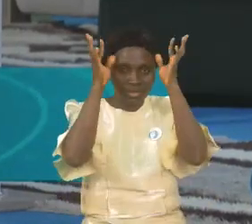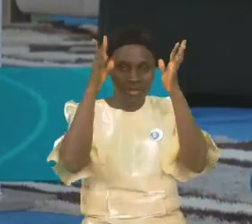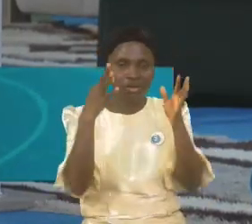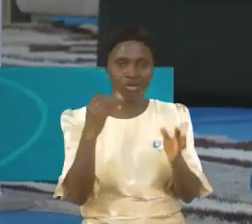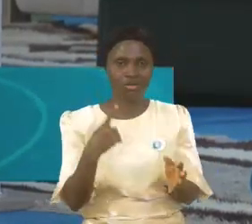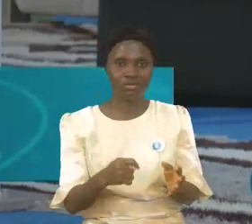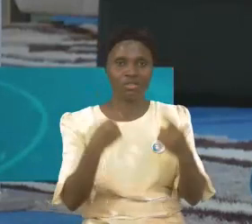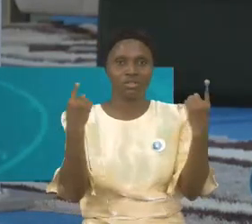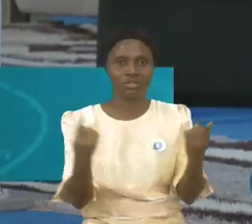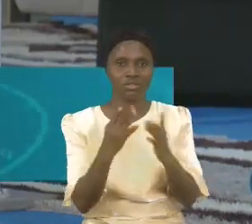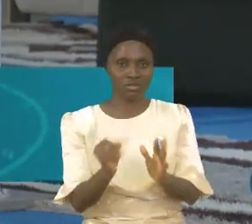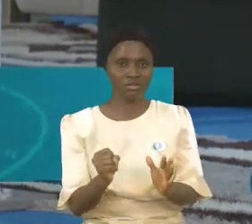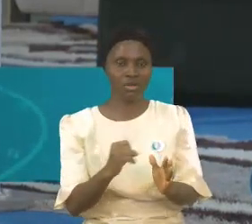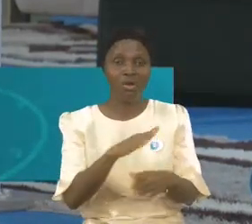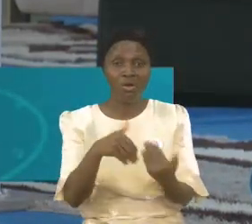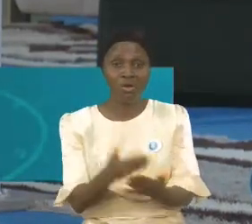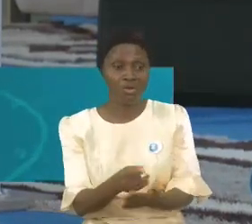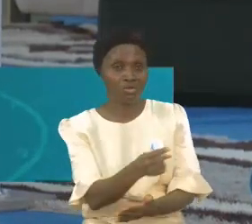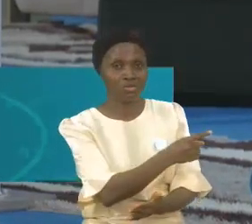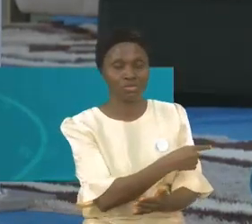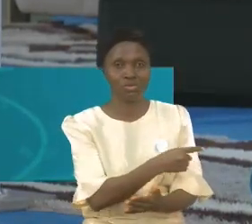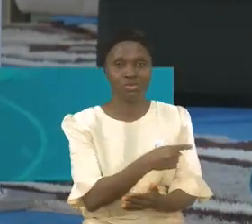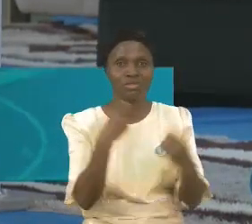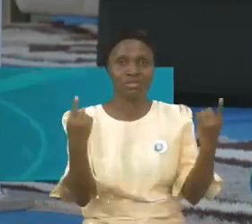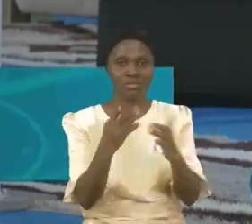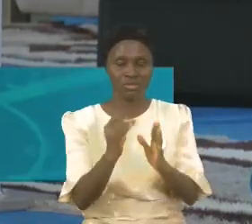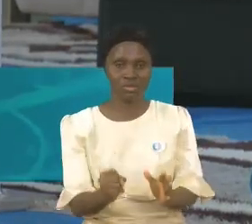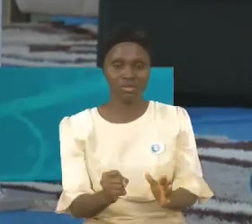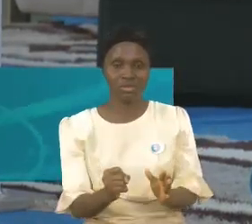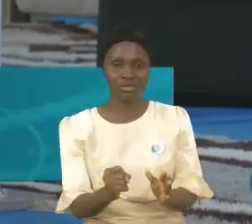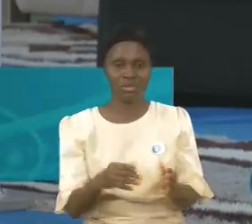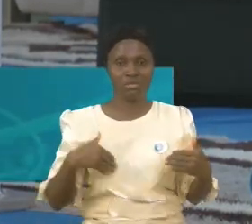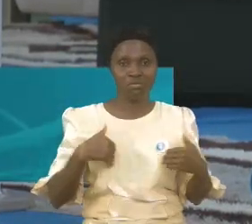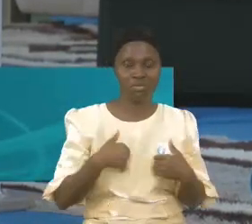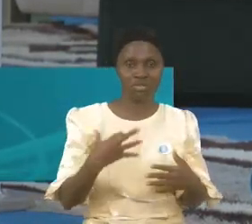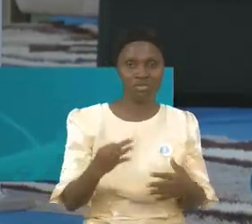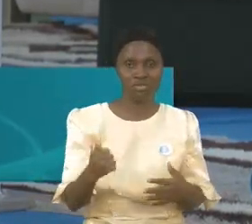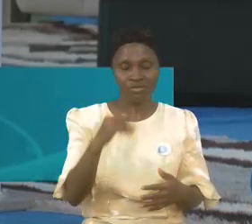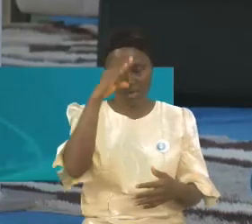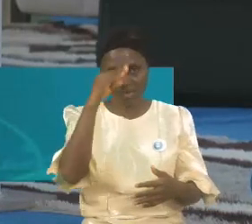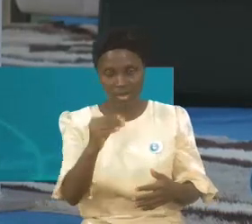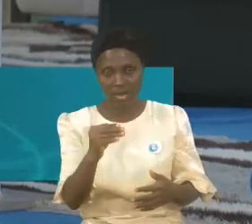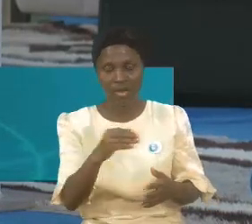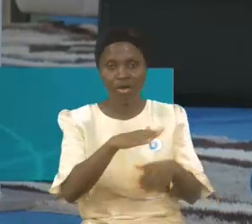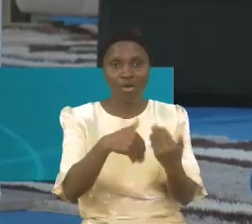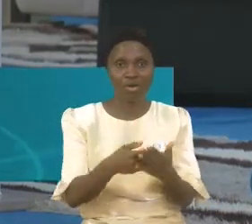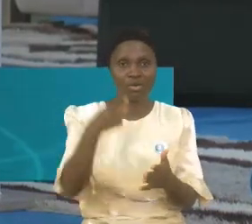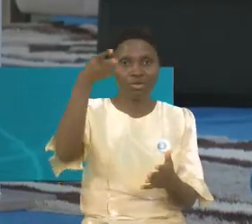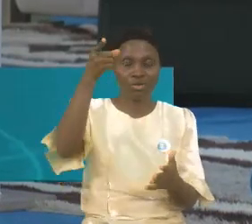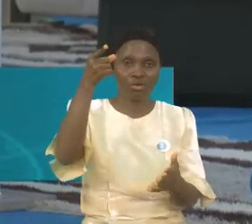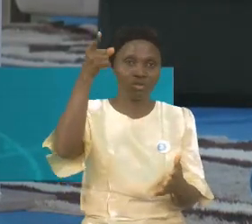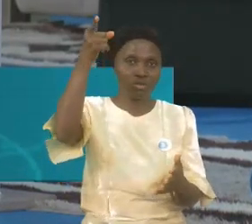and godless kings and godless beasts of a man and godless emperors, the